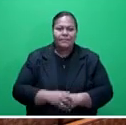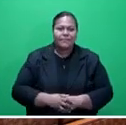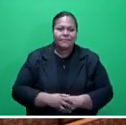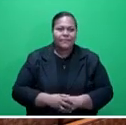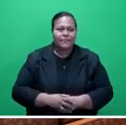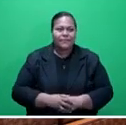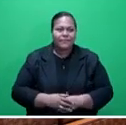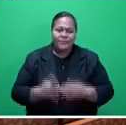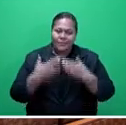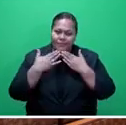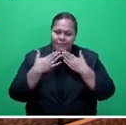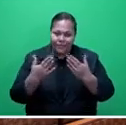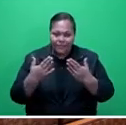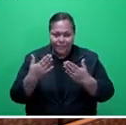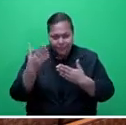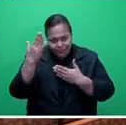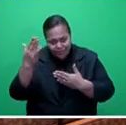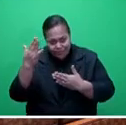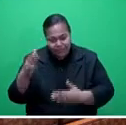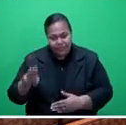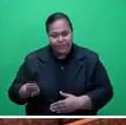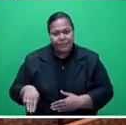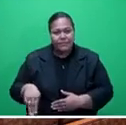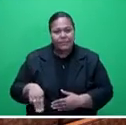Thank you, honourable members.